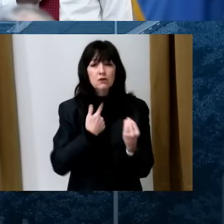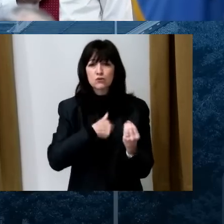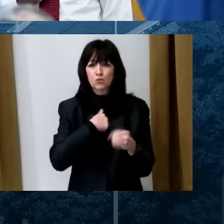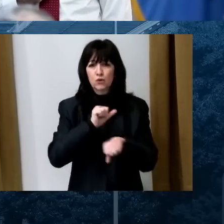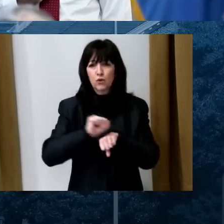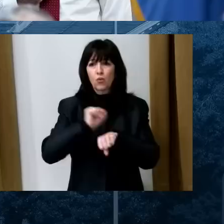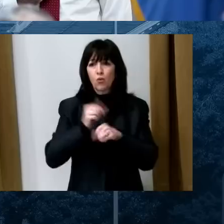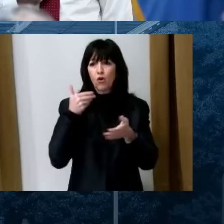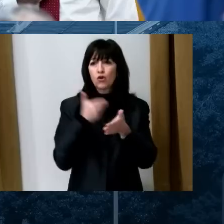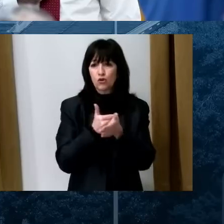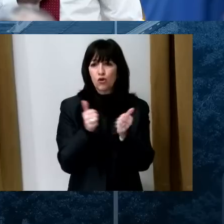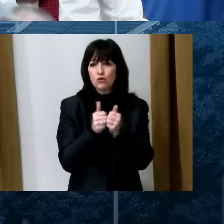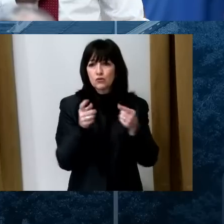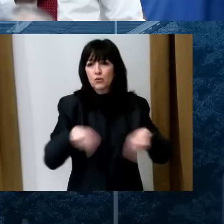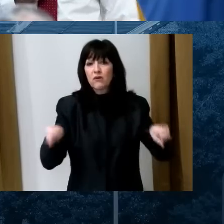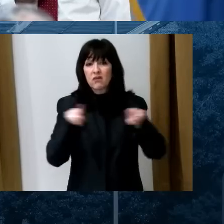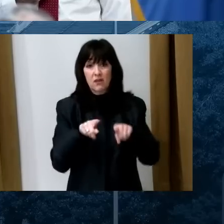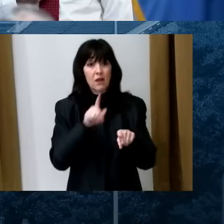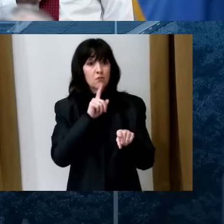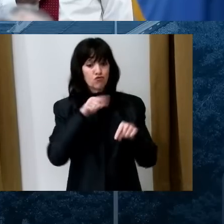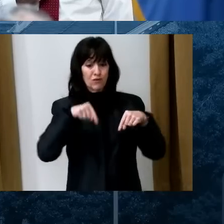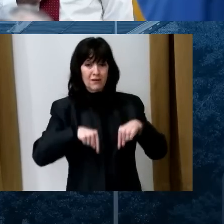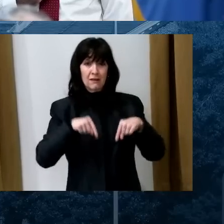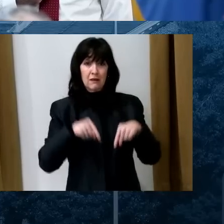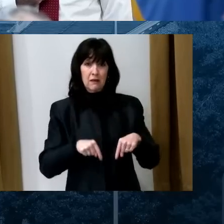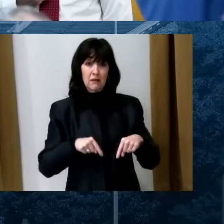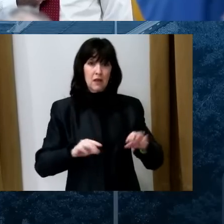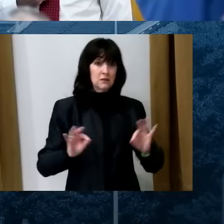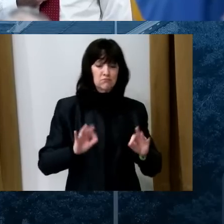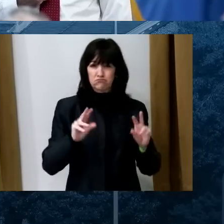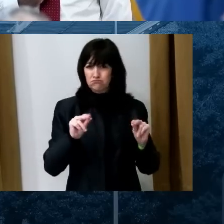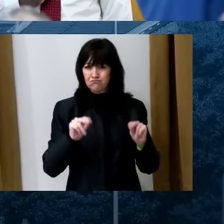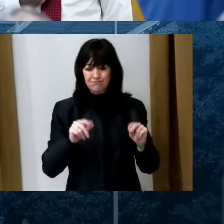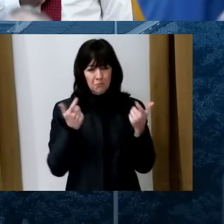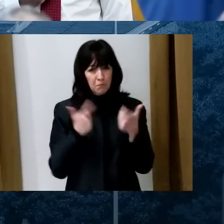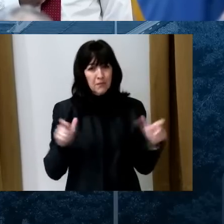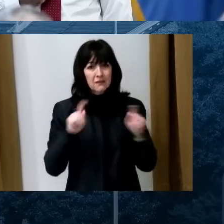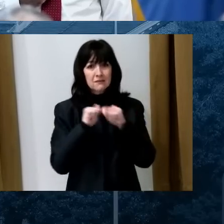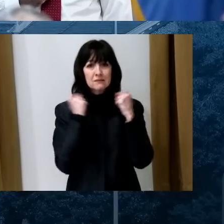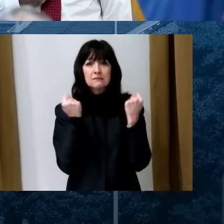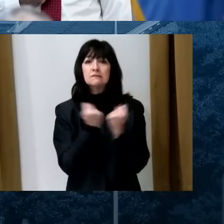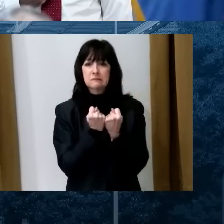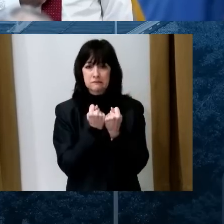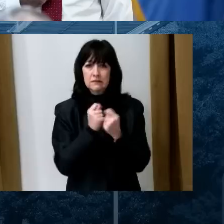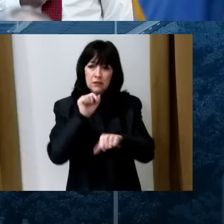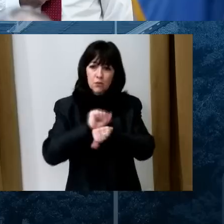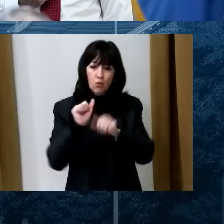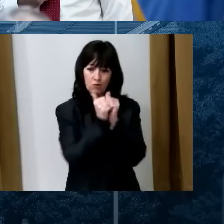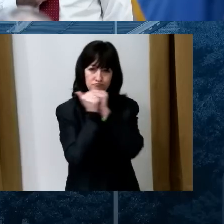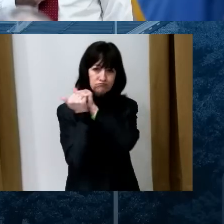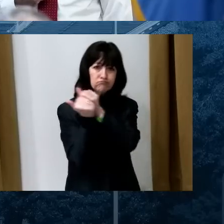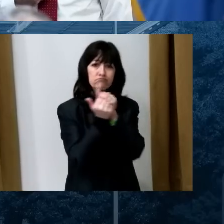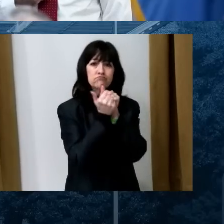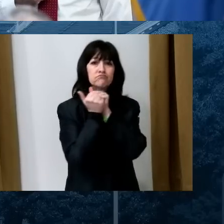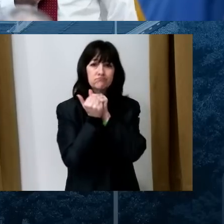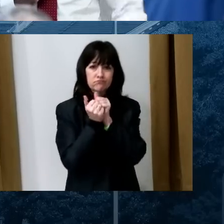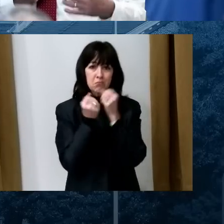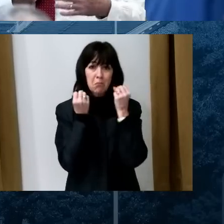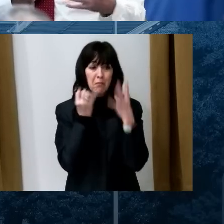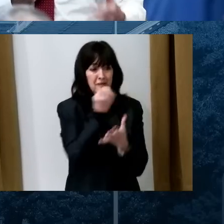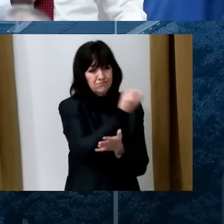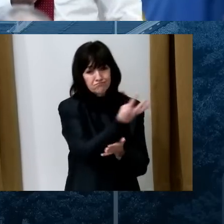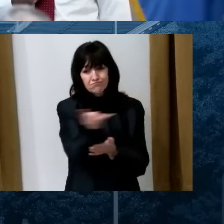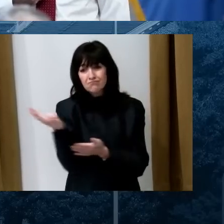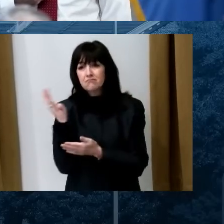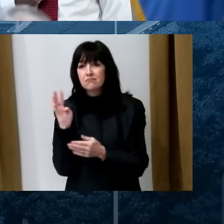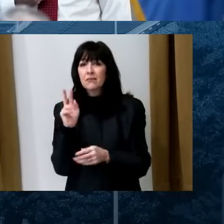with. This is really a big team effort. A lot of people had a hand in putting this together, and this is